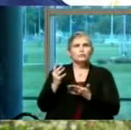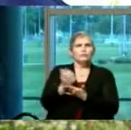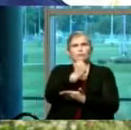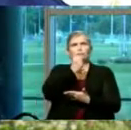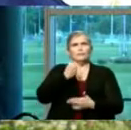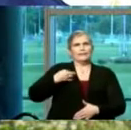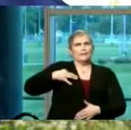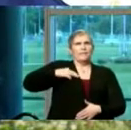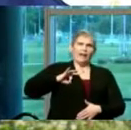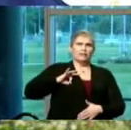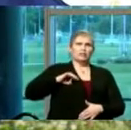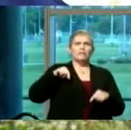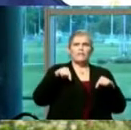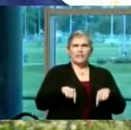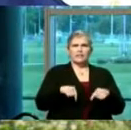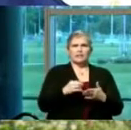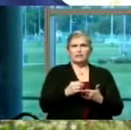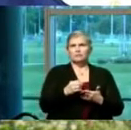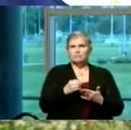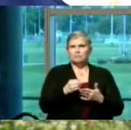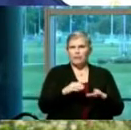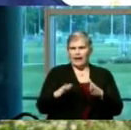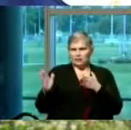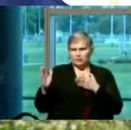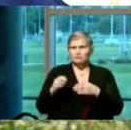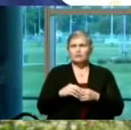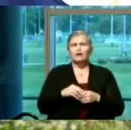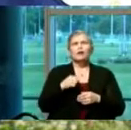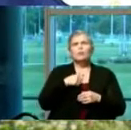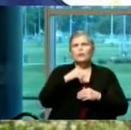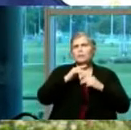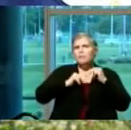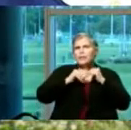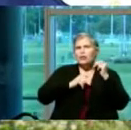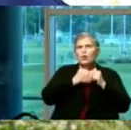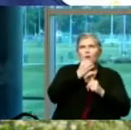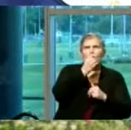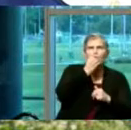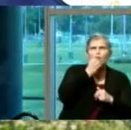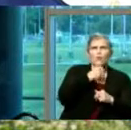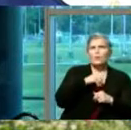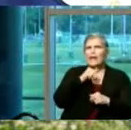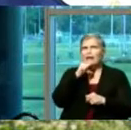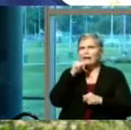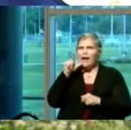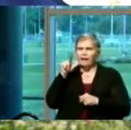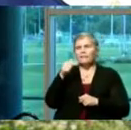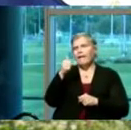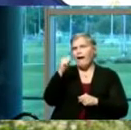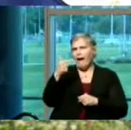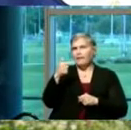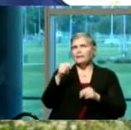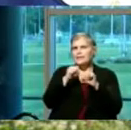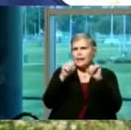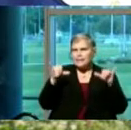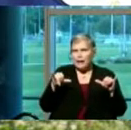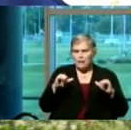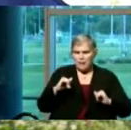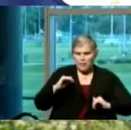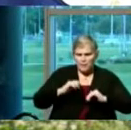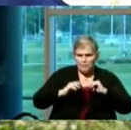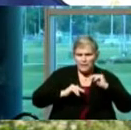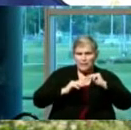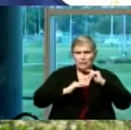opportunity. In doing so, we intend to build our ag and food system back better, stronger,